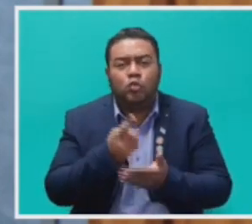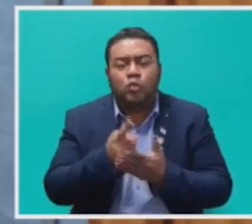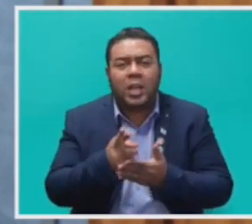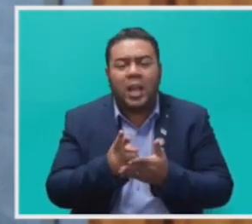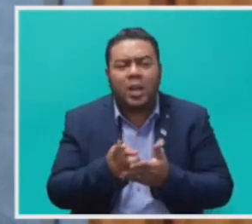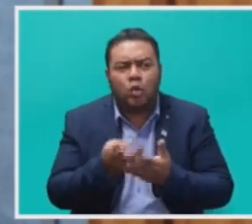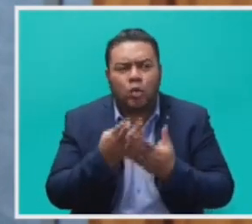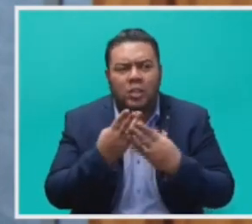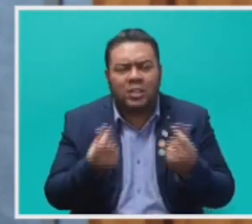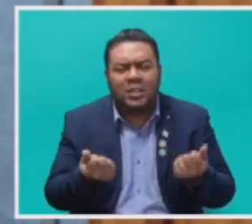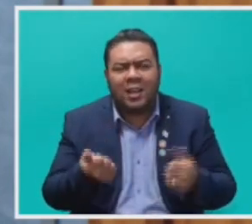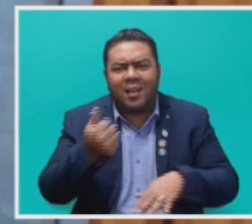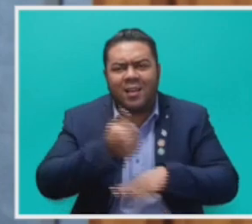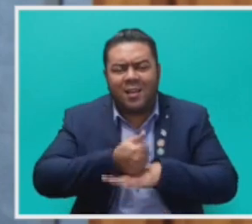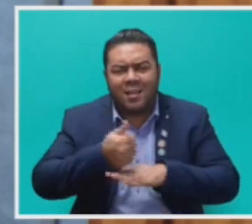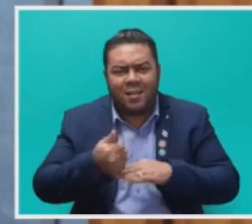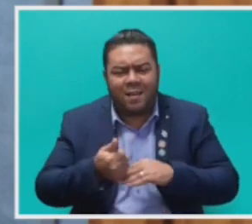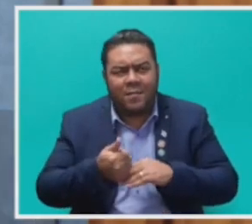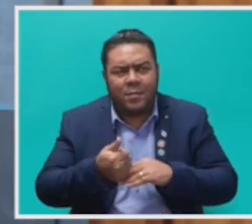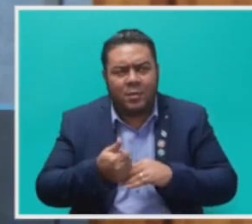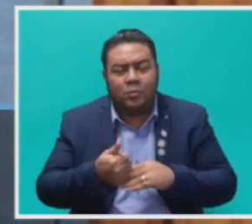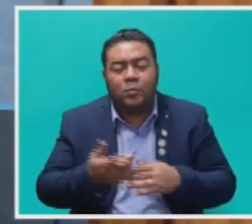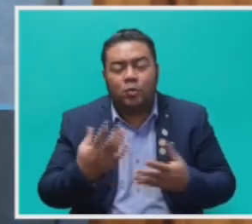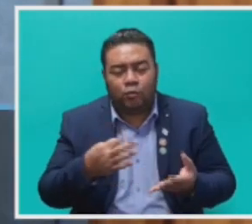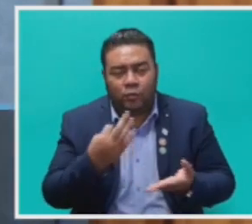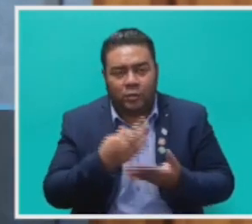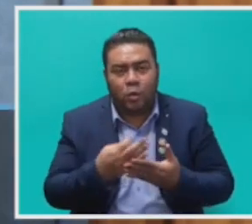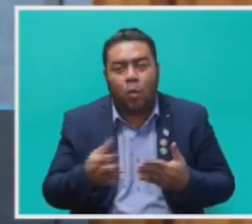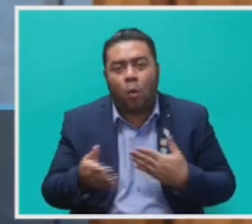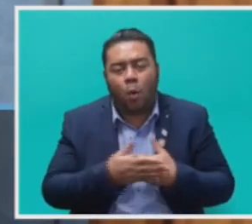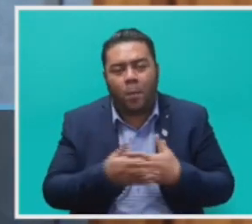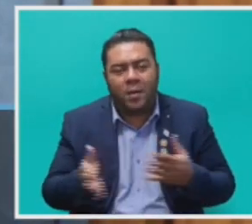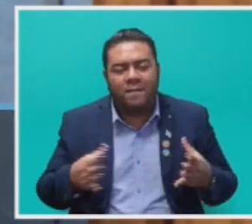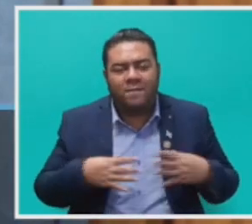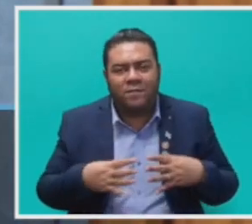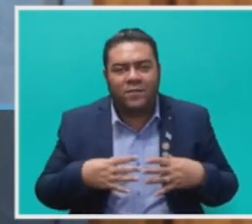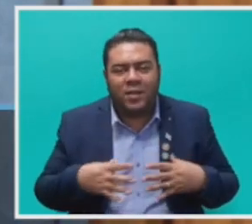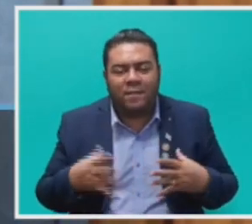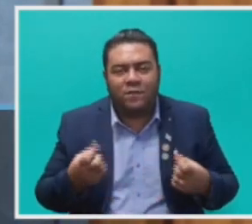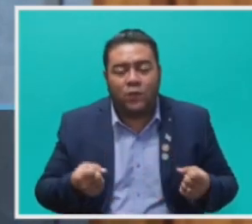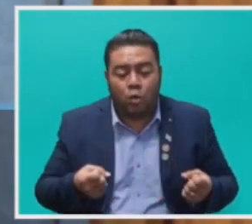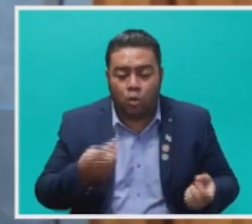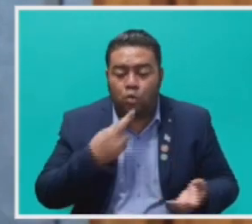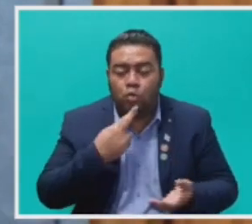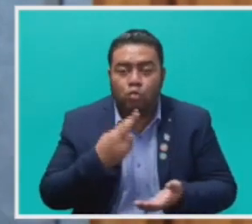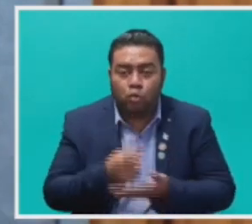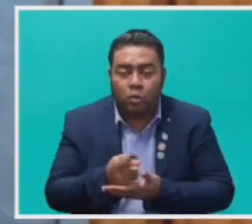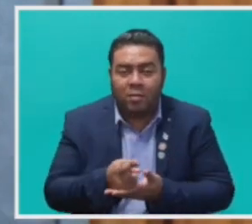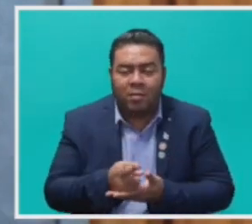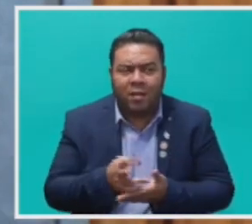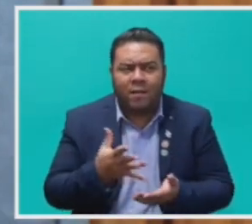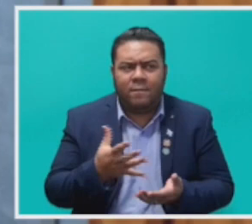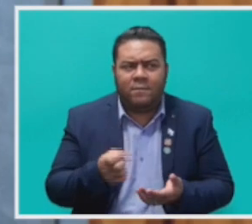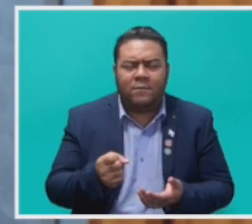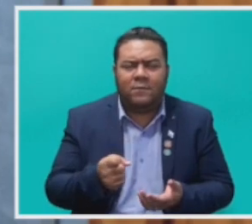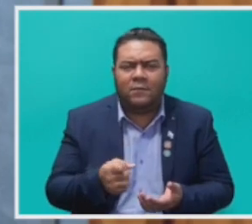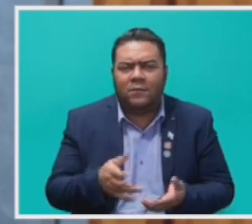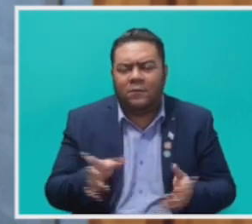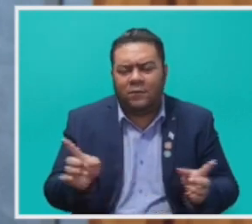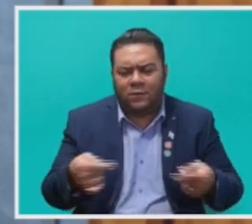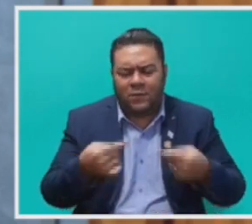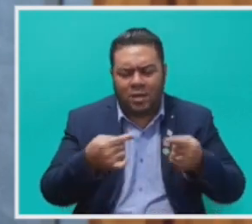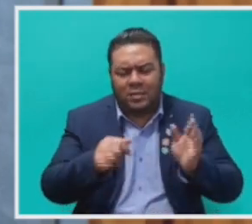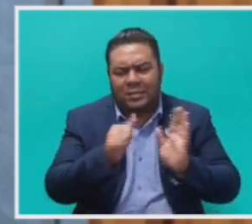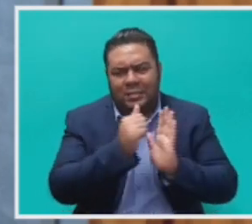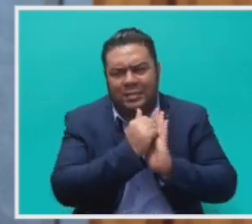Reconciliation Commission by the government to facilitate open and free engagement in truth-telling and confront fears in view of conflicting